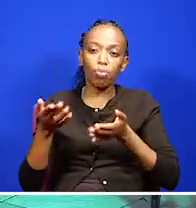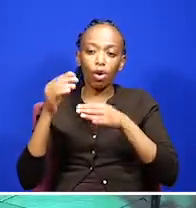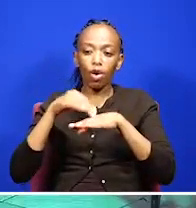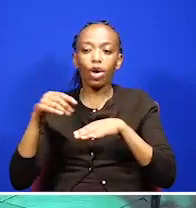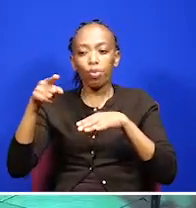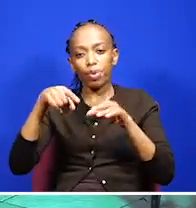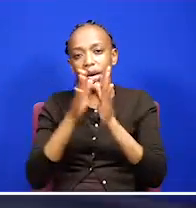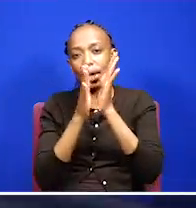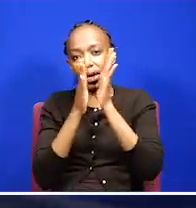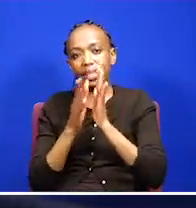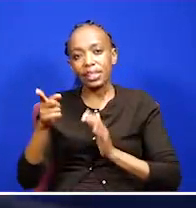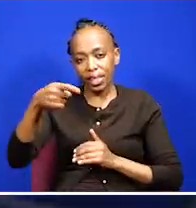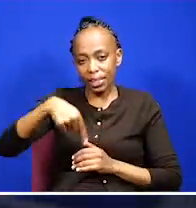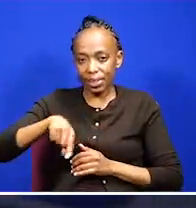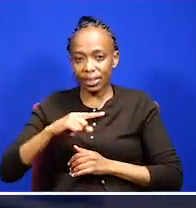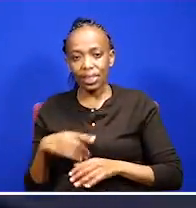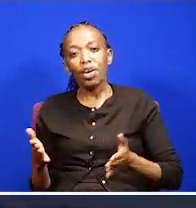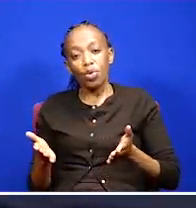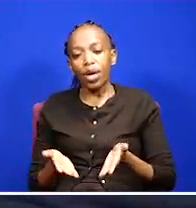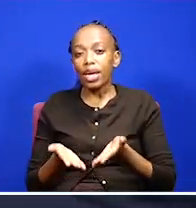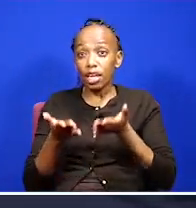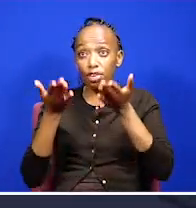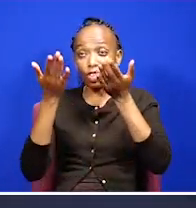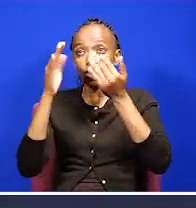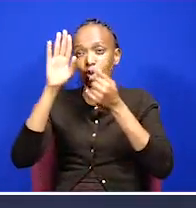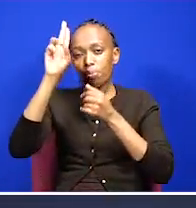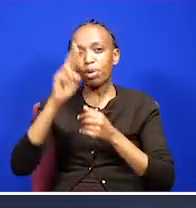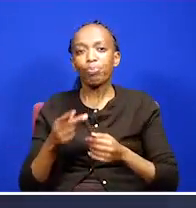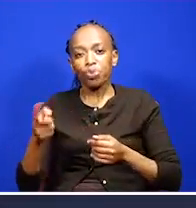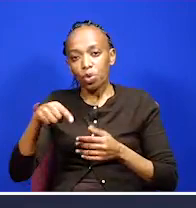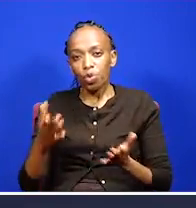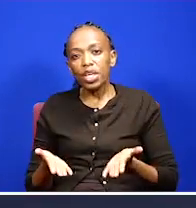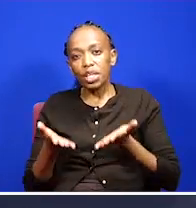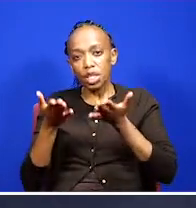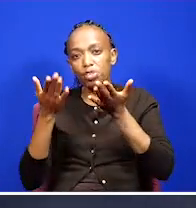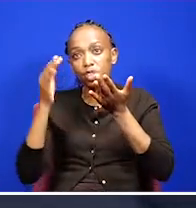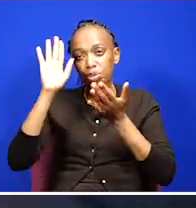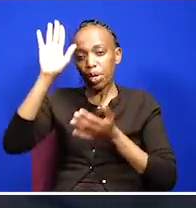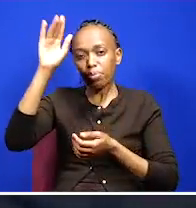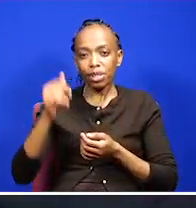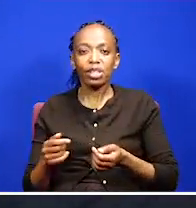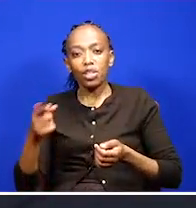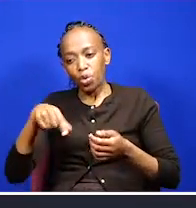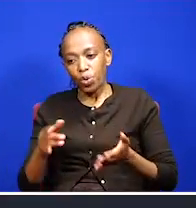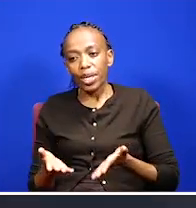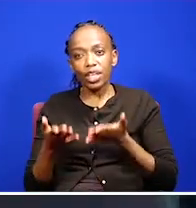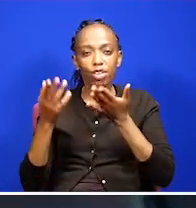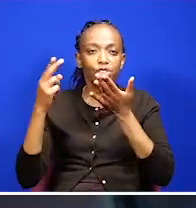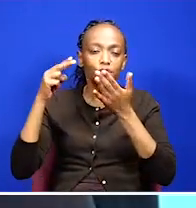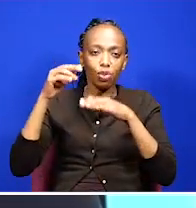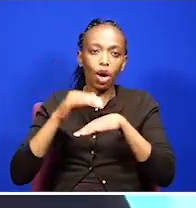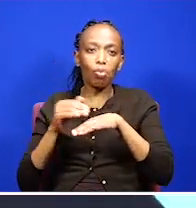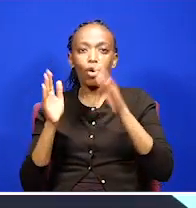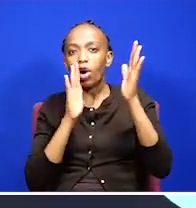you up on our praises. We lift you up, we lift you up, we